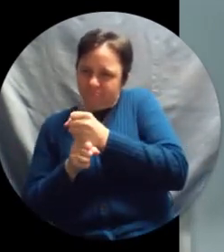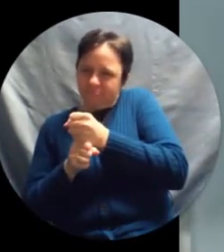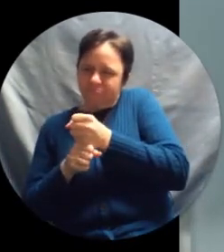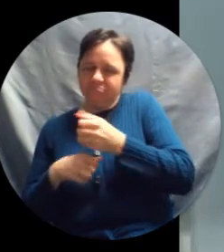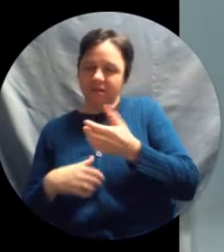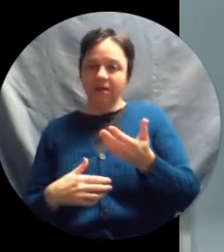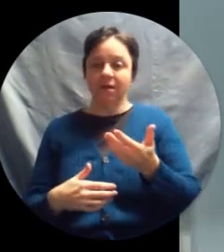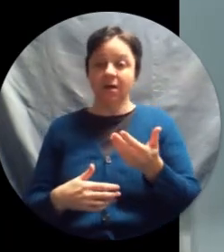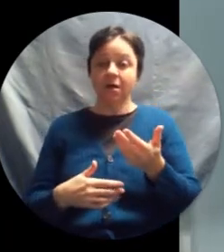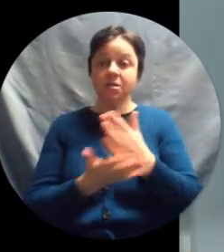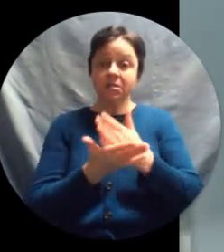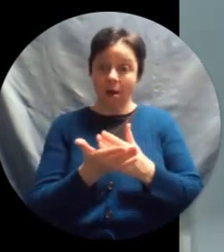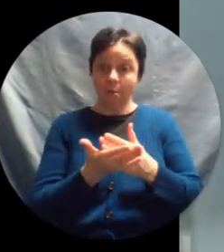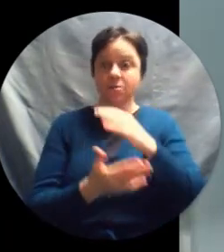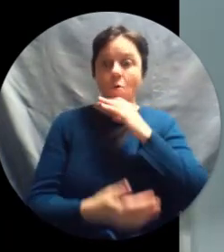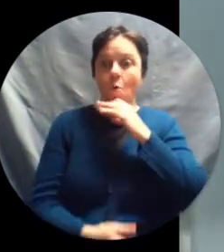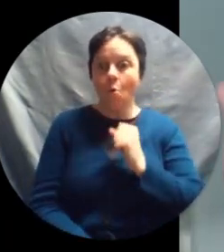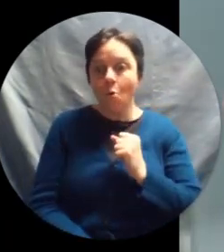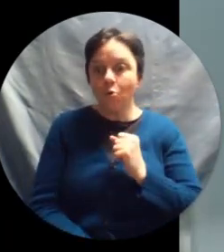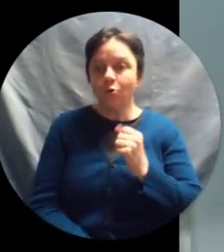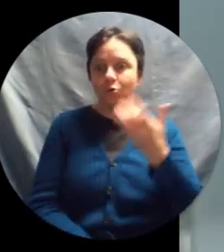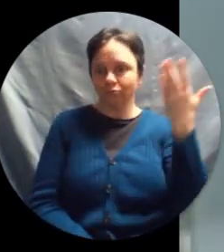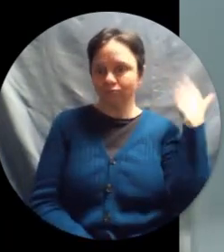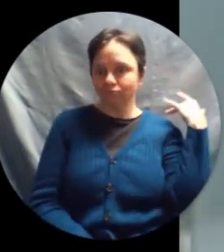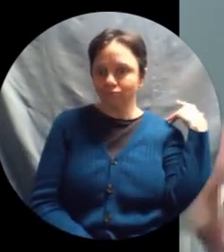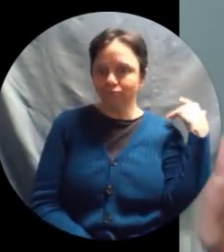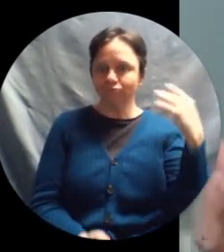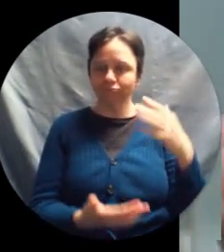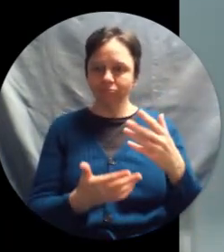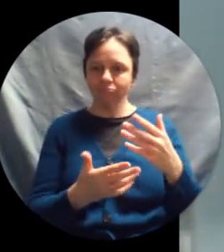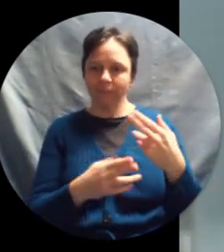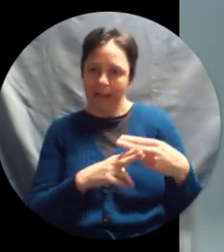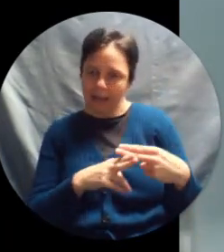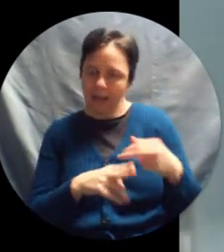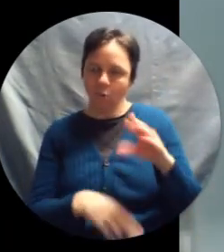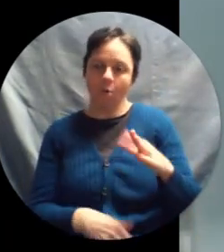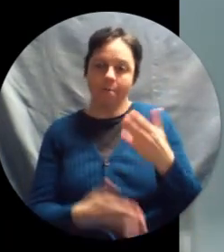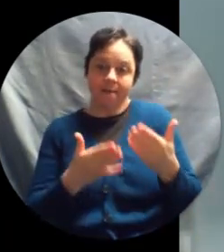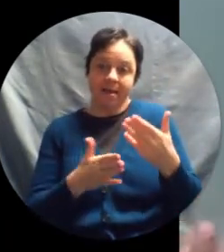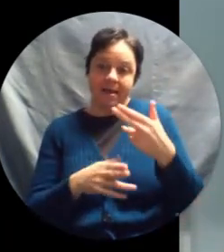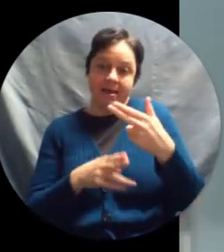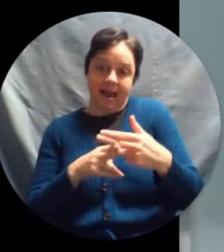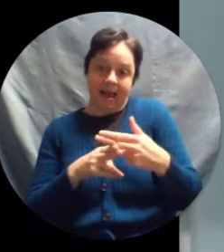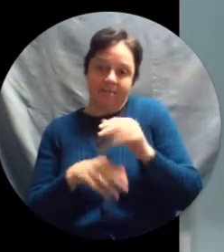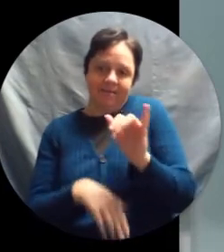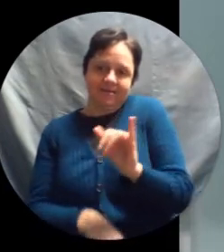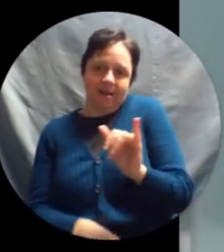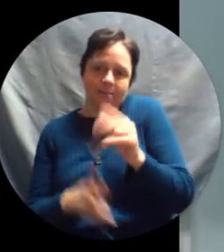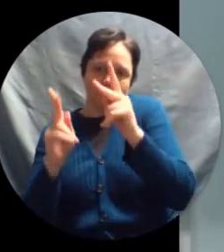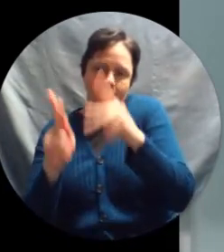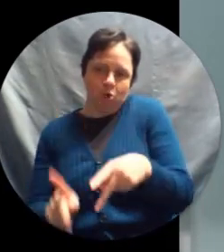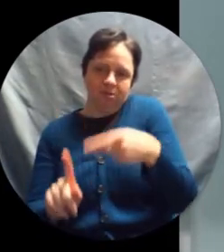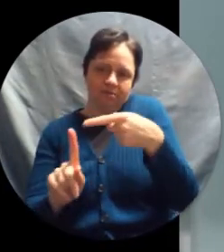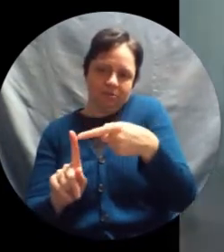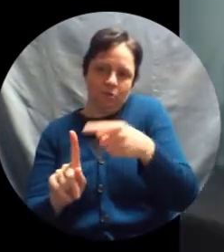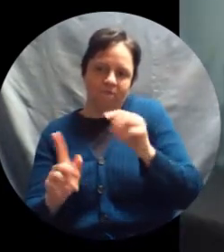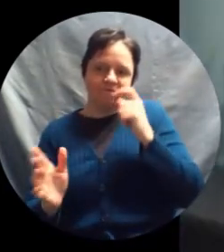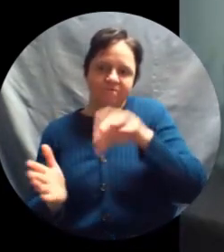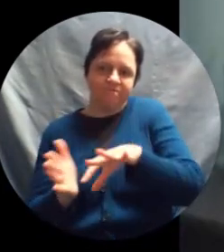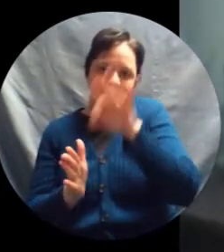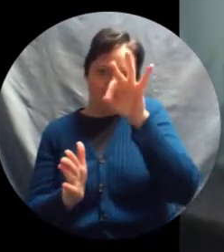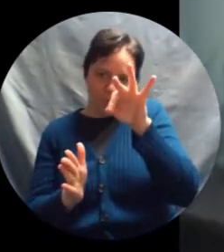an older version of a name, or it's perhaps it may be named after the person who discovered it. And so it may be a different language. So not all of them are